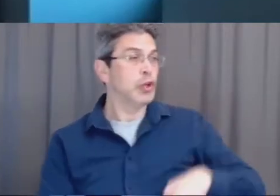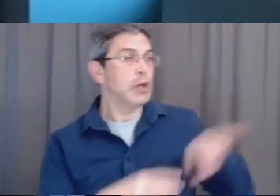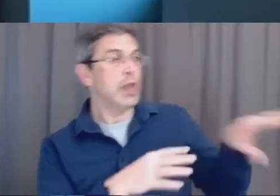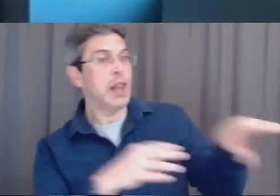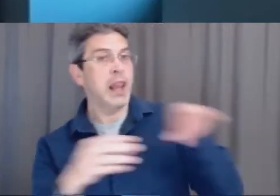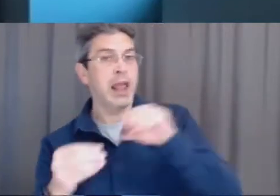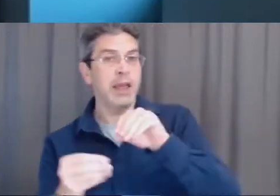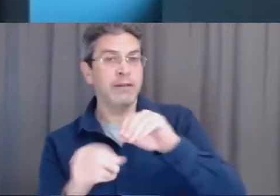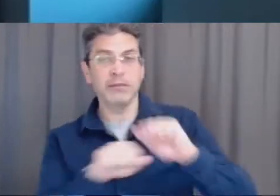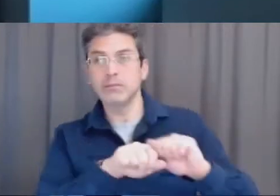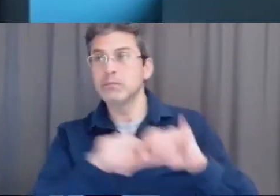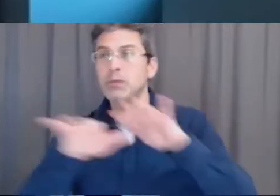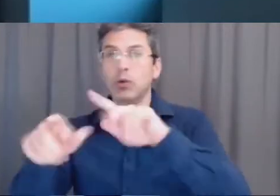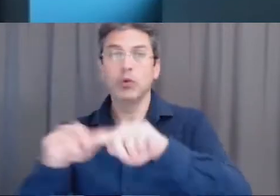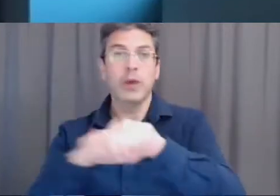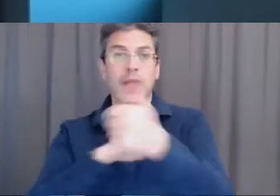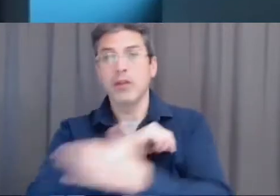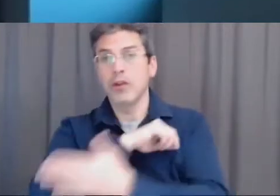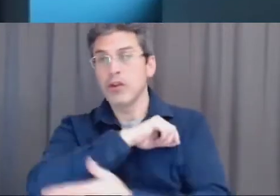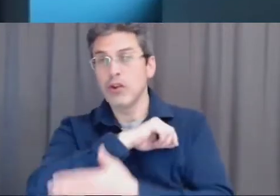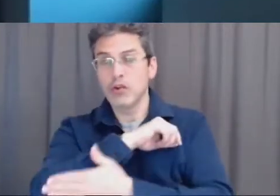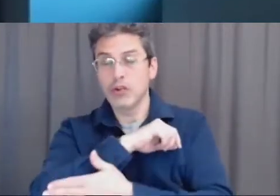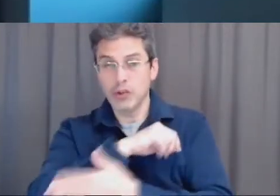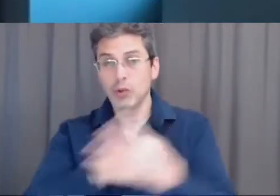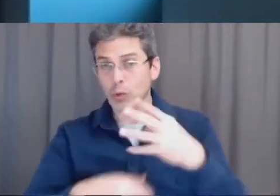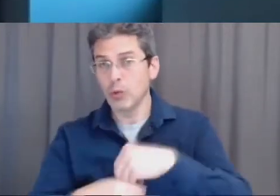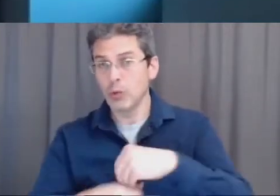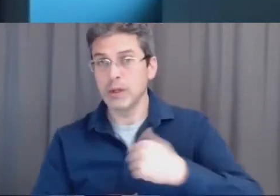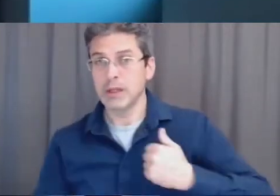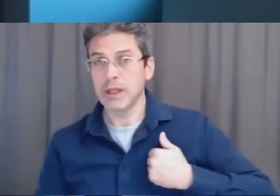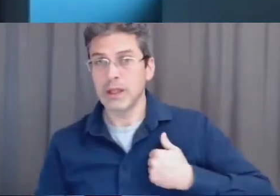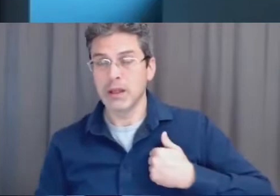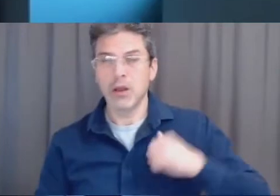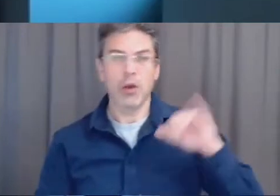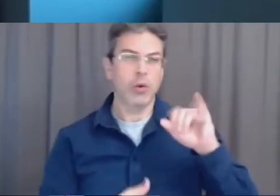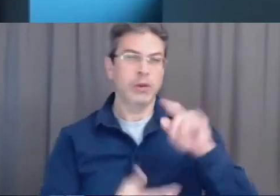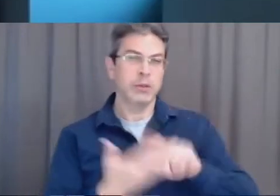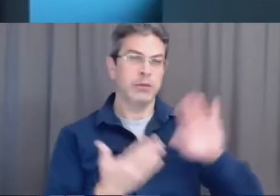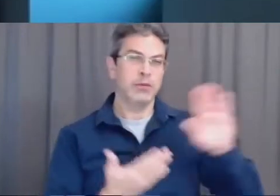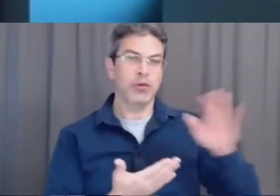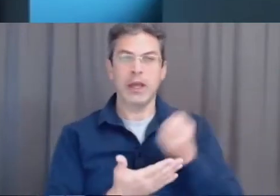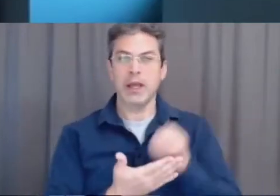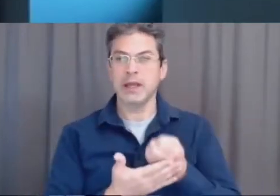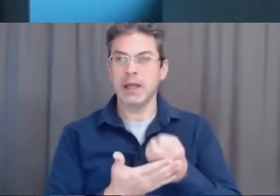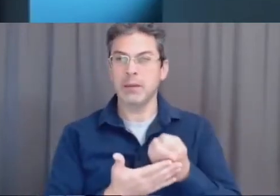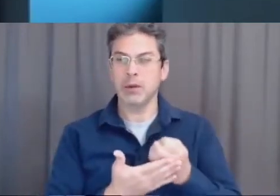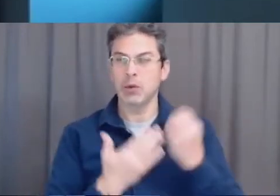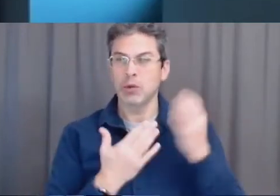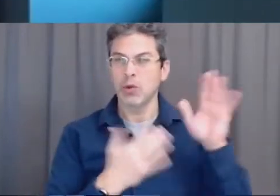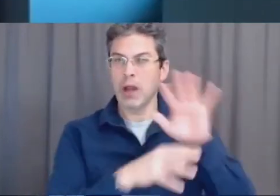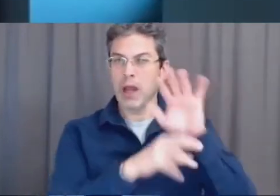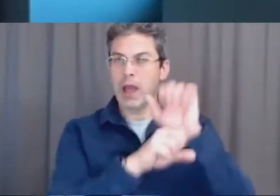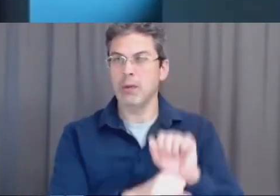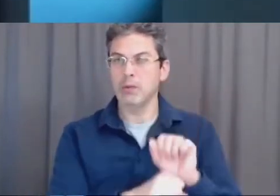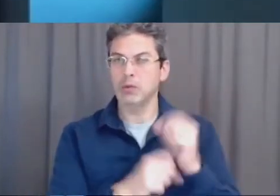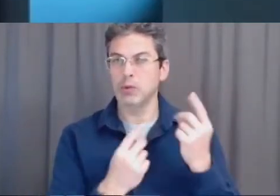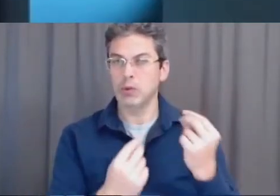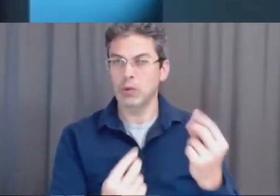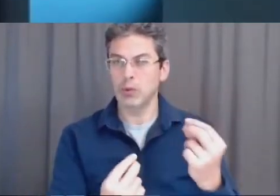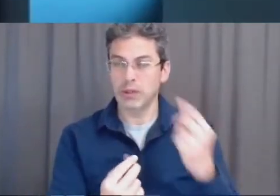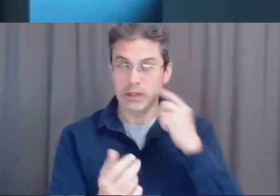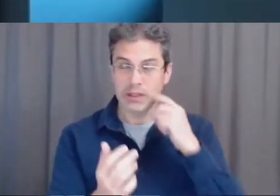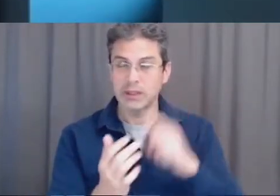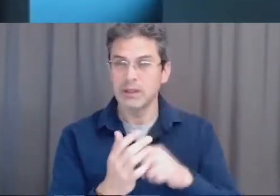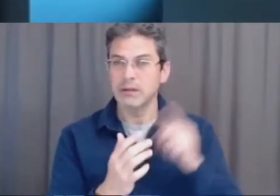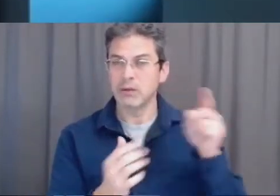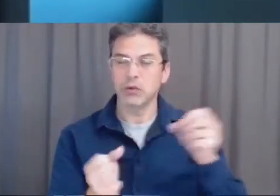Canada. Some of China's economic practices have also raised concerns, including its reportedly extensive theft of